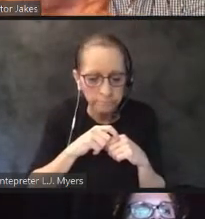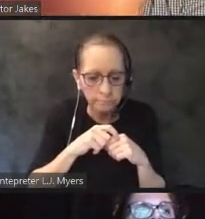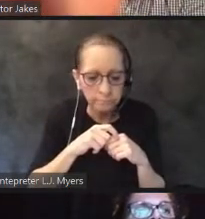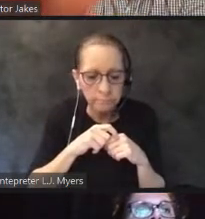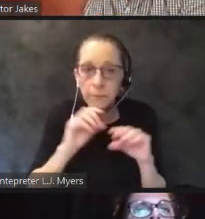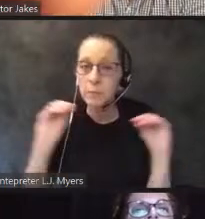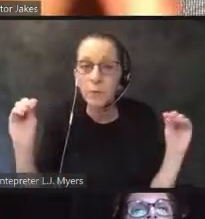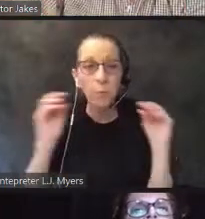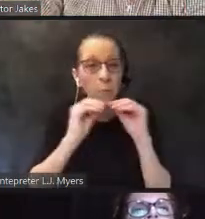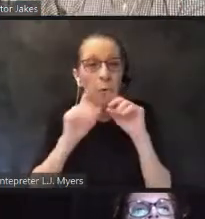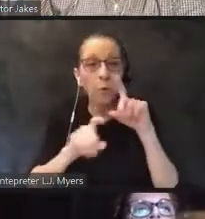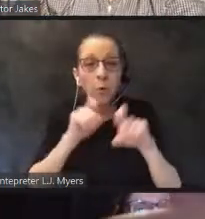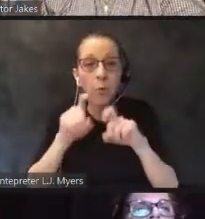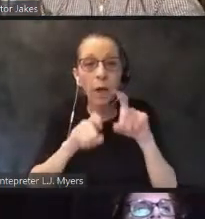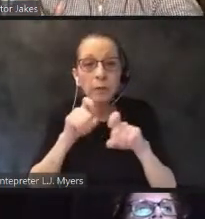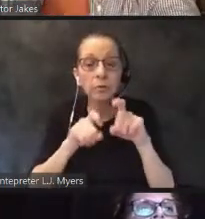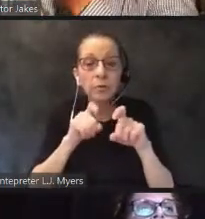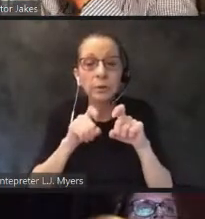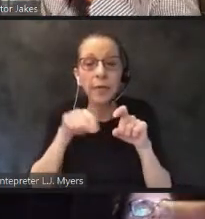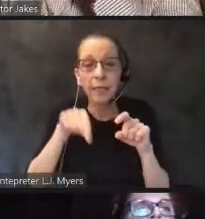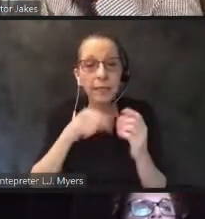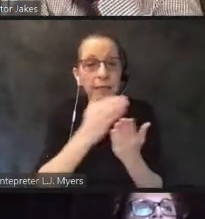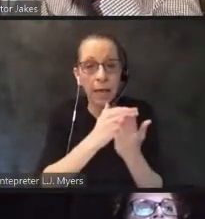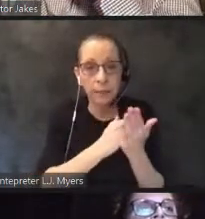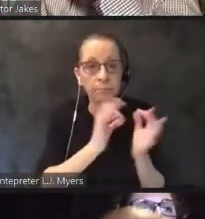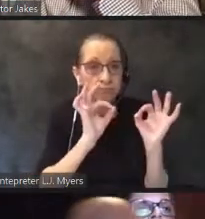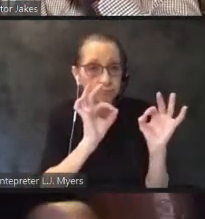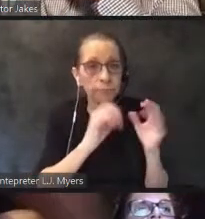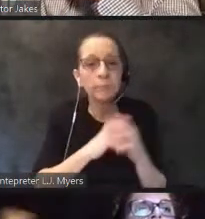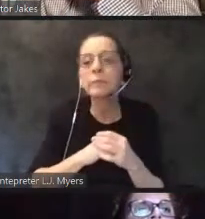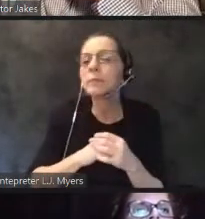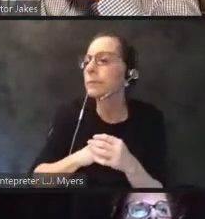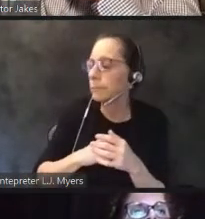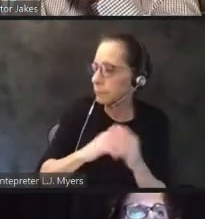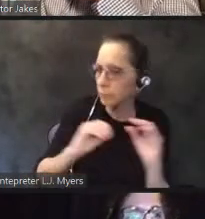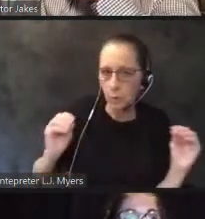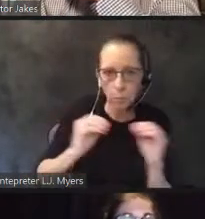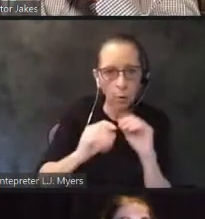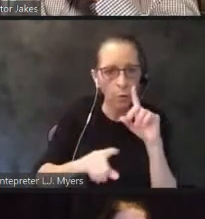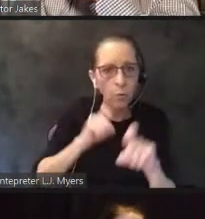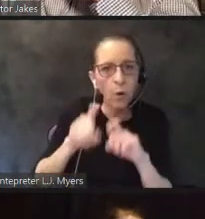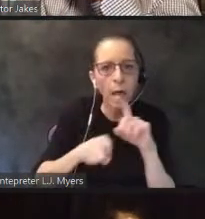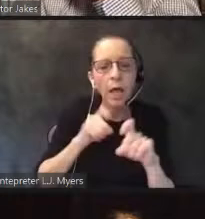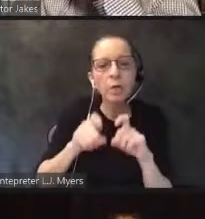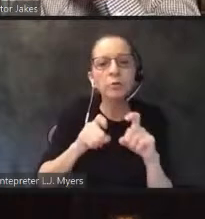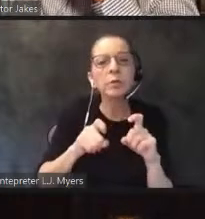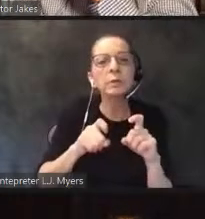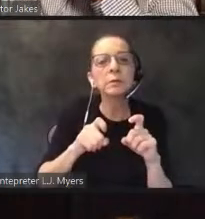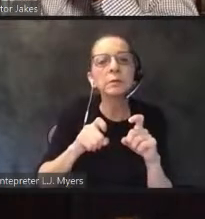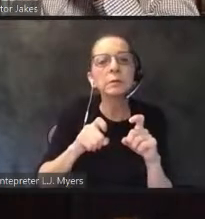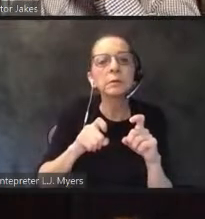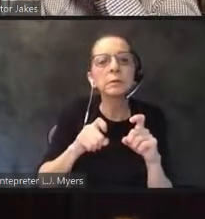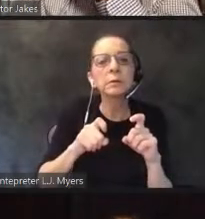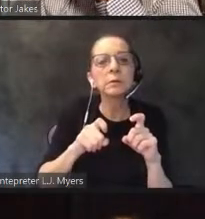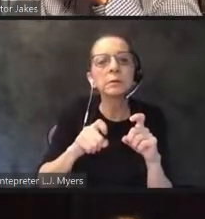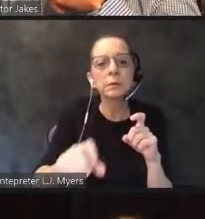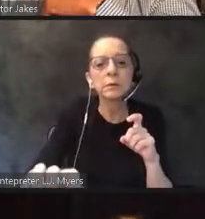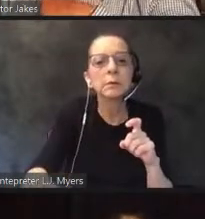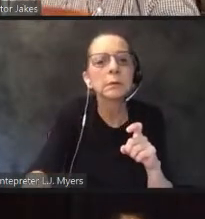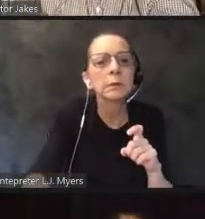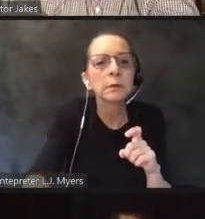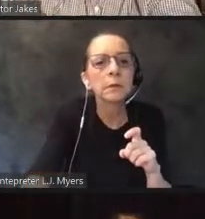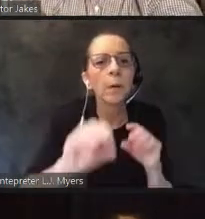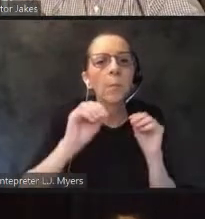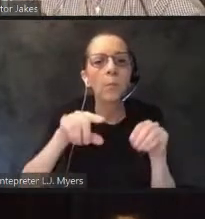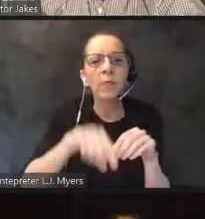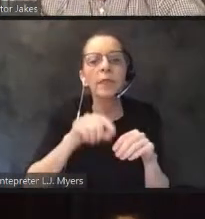There are no further questions on this item, sir. Since there are no further questions, may I have leave to place this